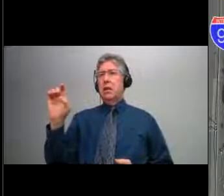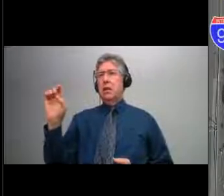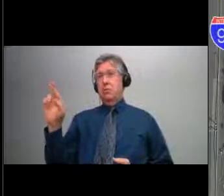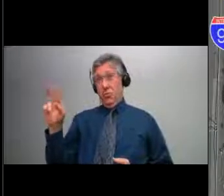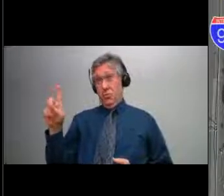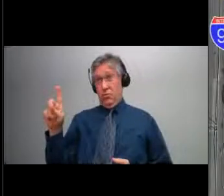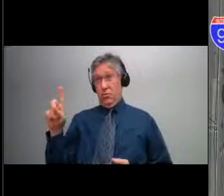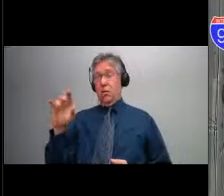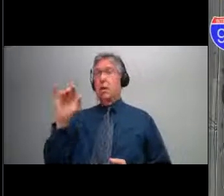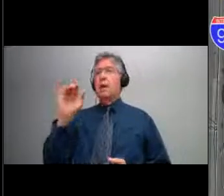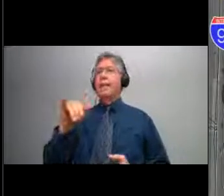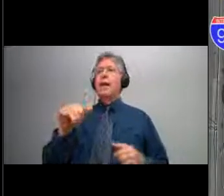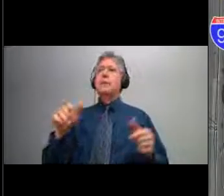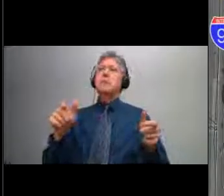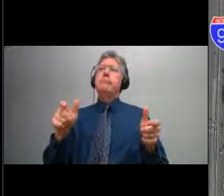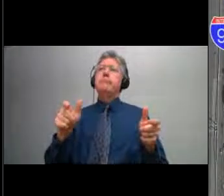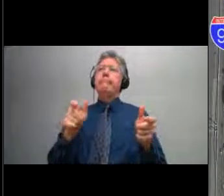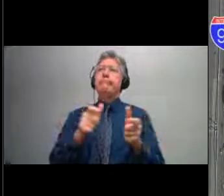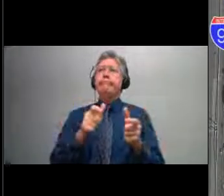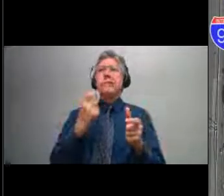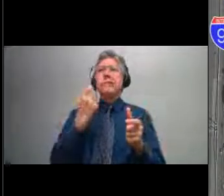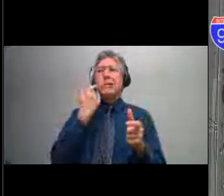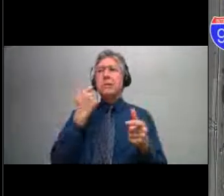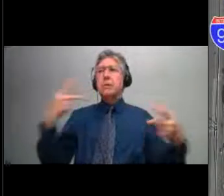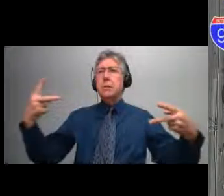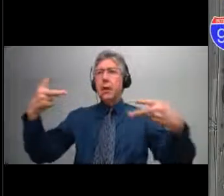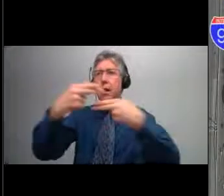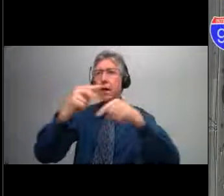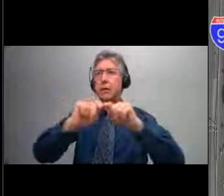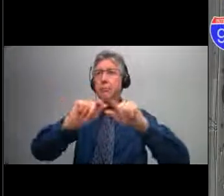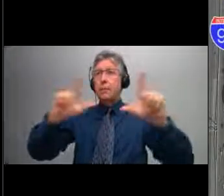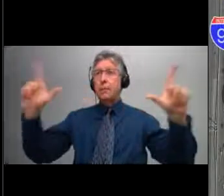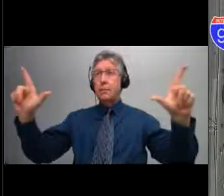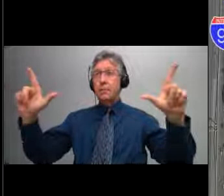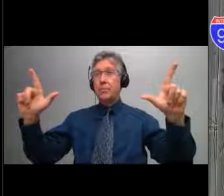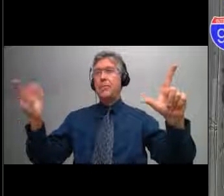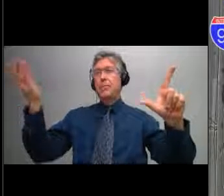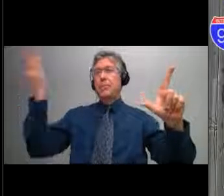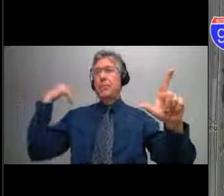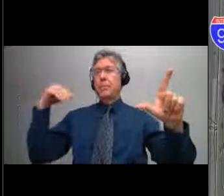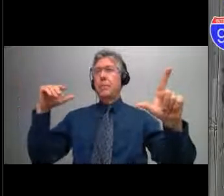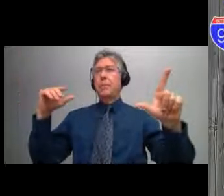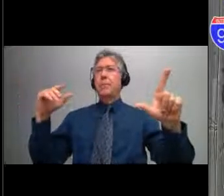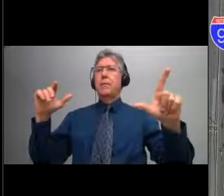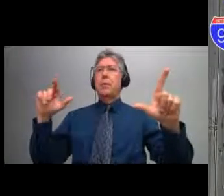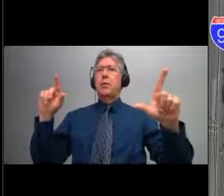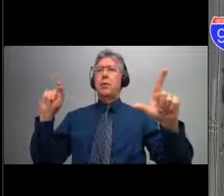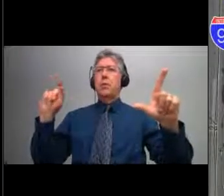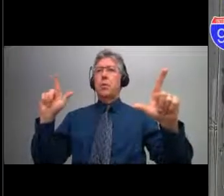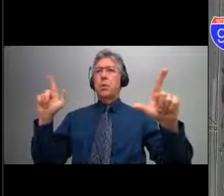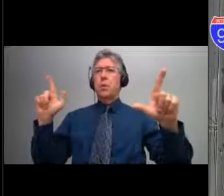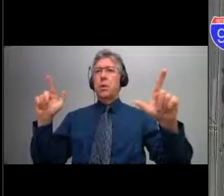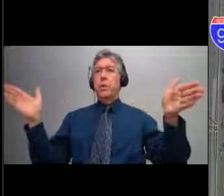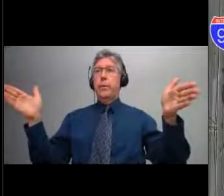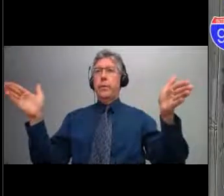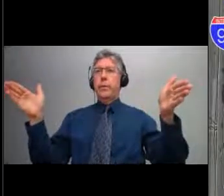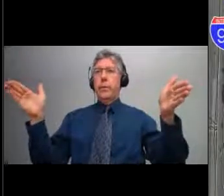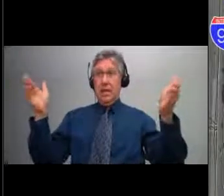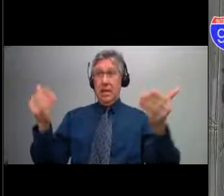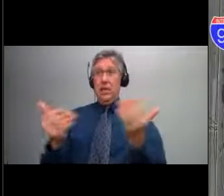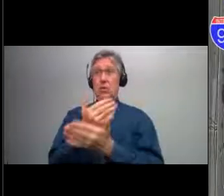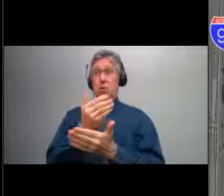section includes the smaller typical section discussed earlier and is shown in 2021 to reduce the footprint of Frontier